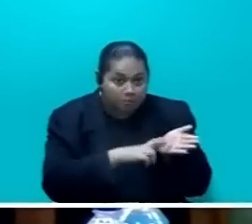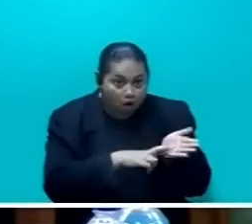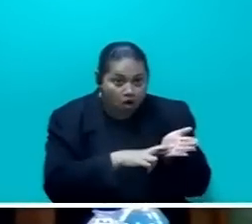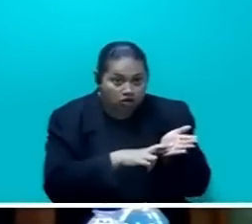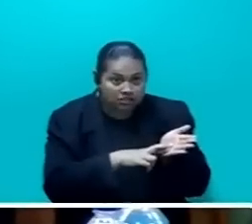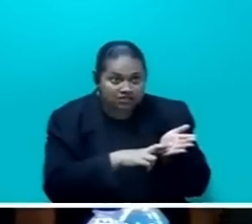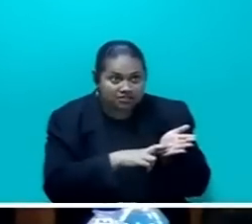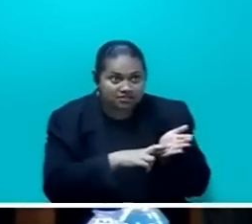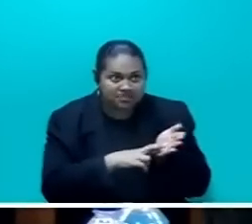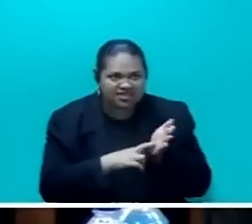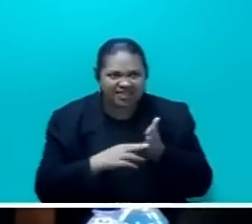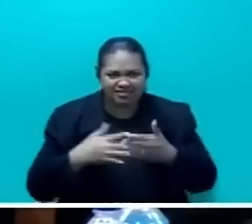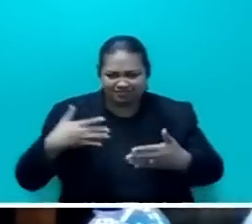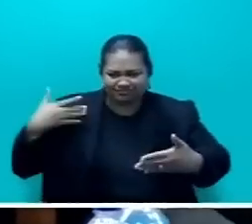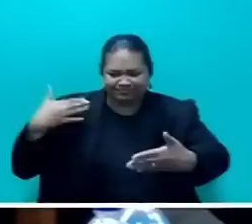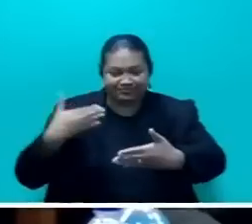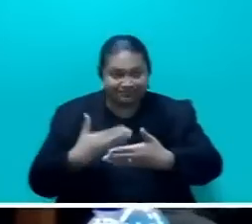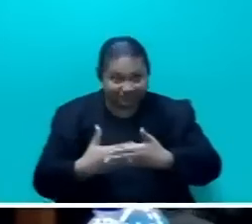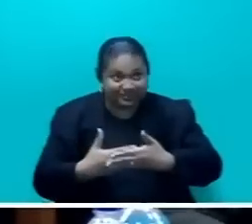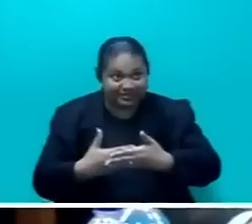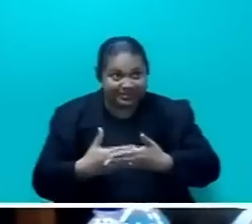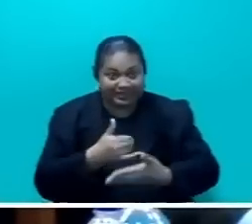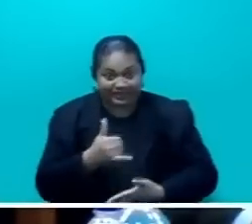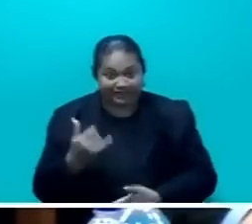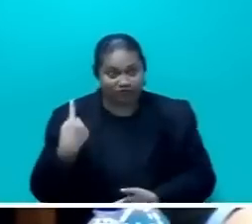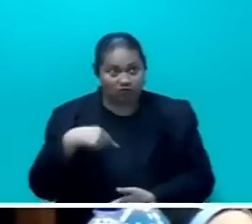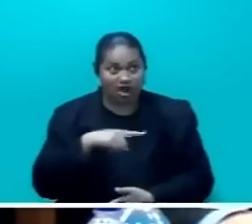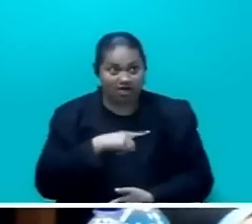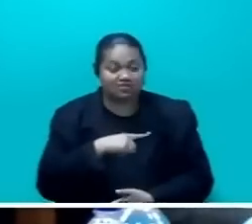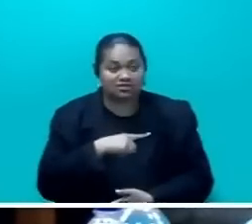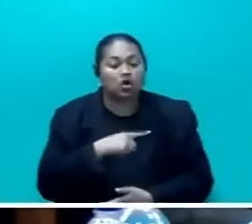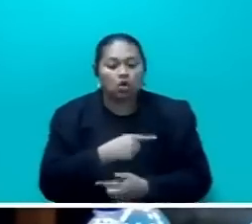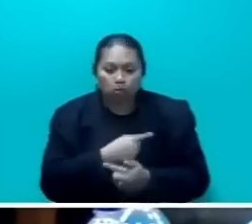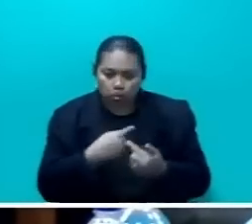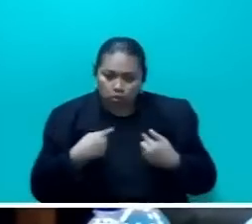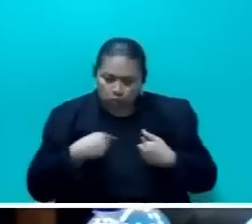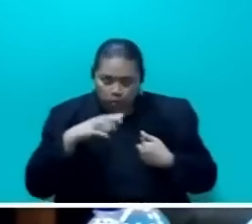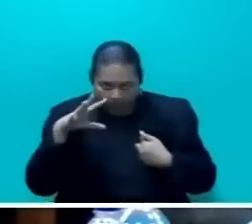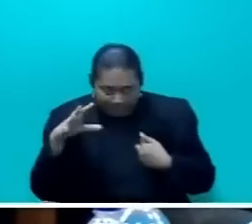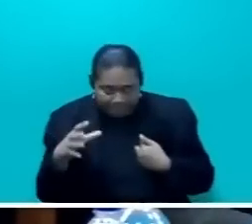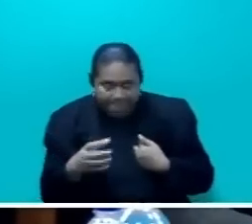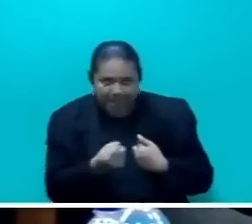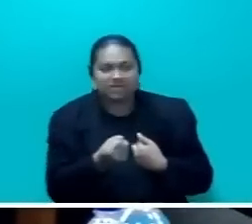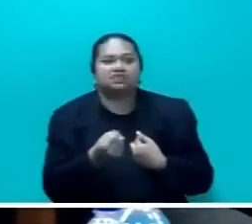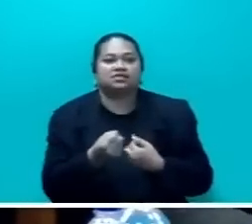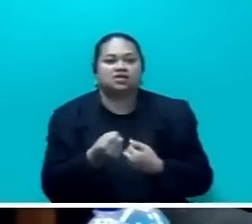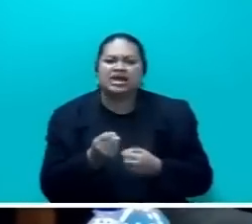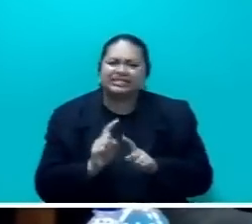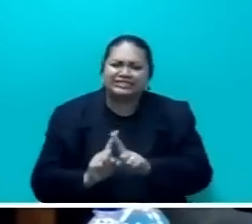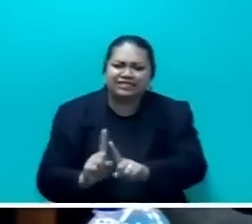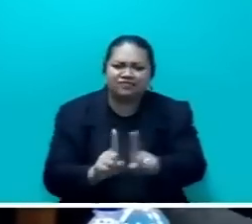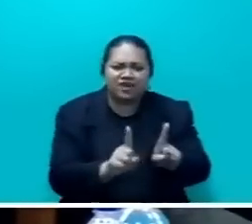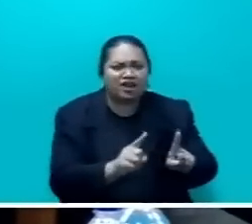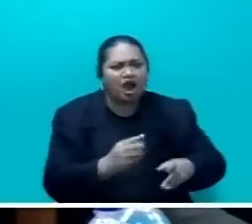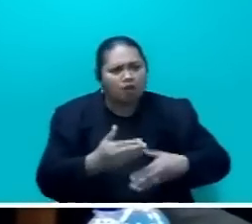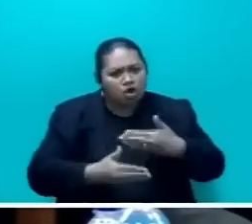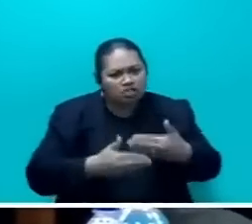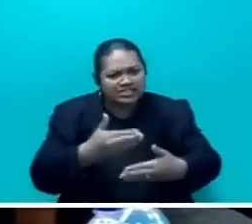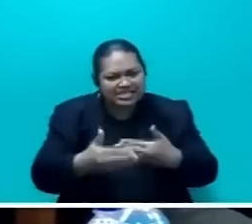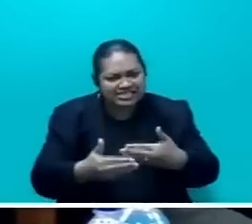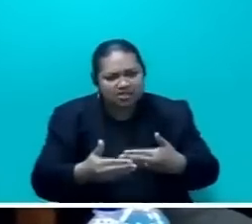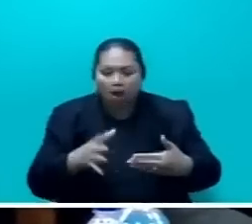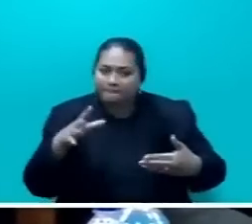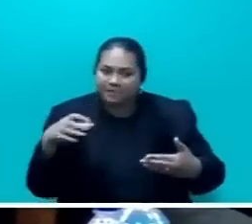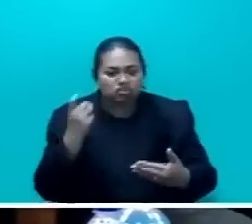us is that we need to streamline all the processes. the financial